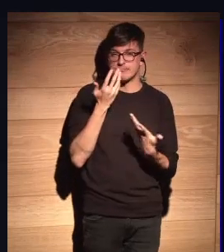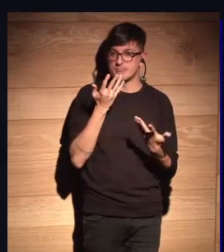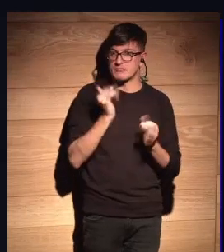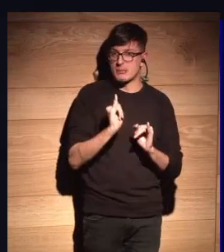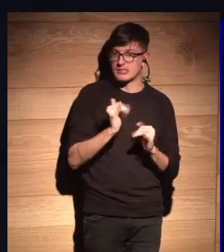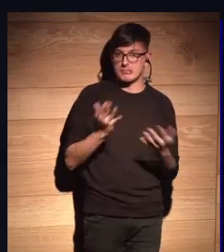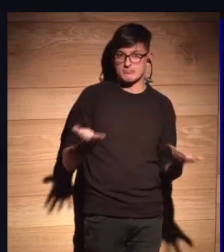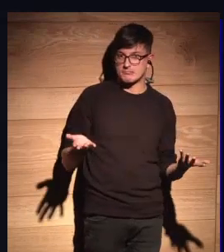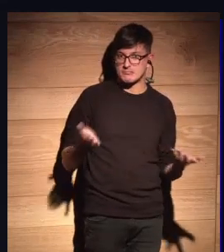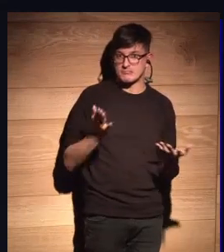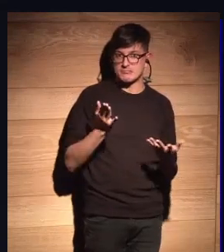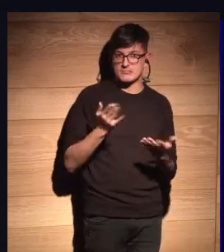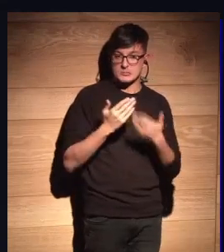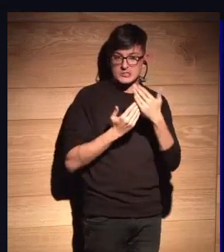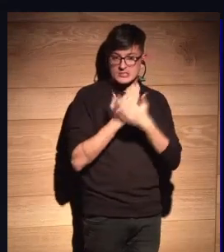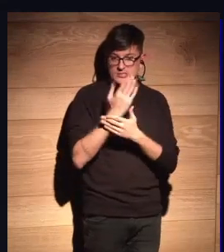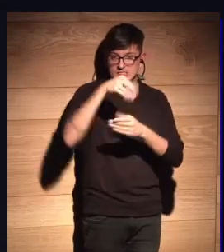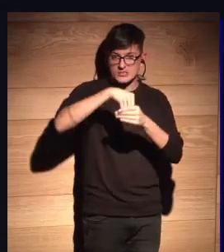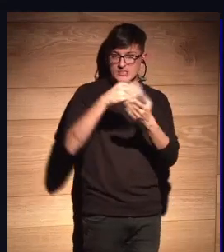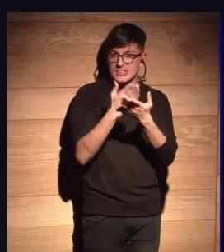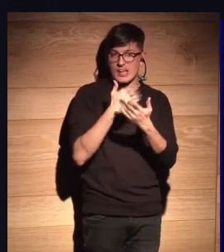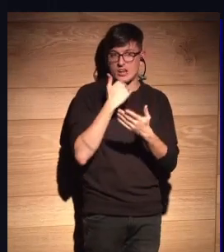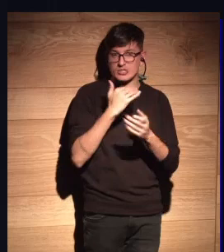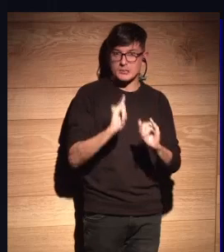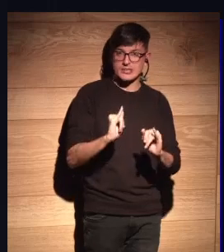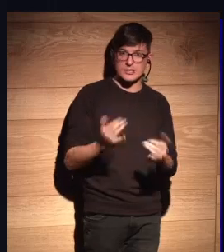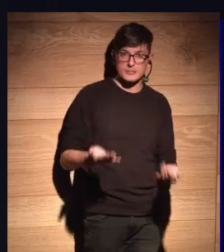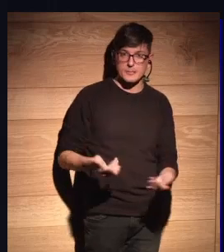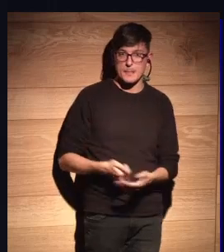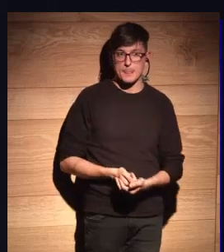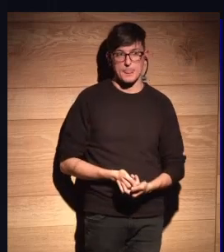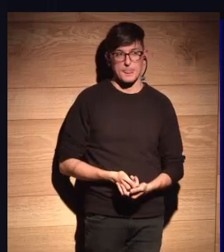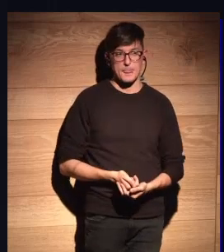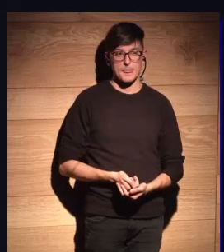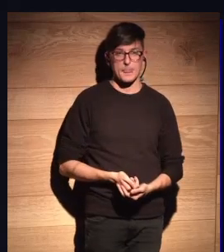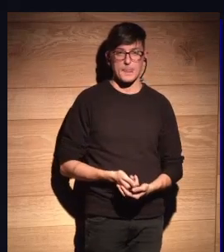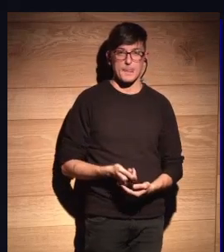classroom. Instead of later on when you met her. Well, when I met her,